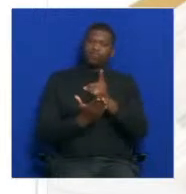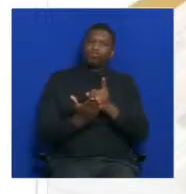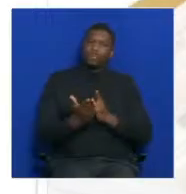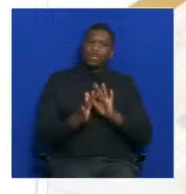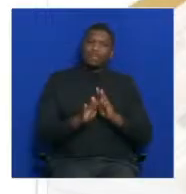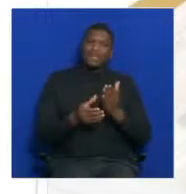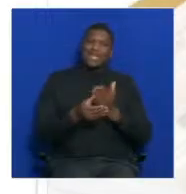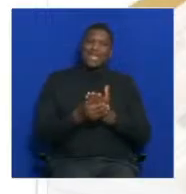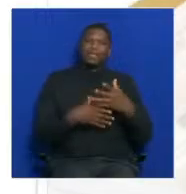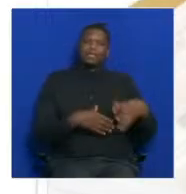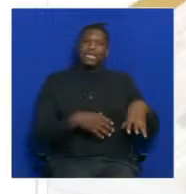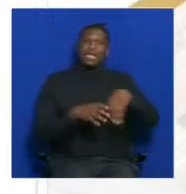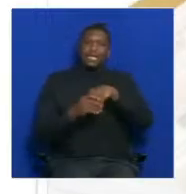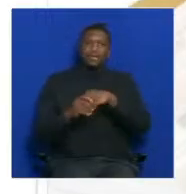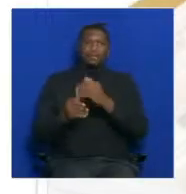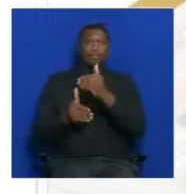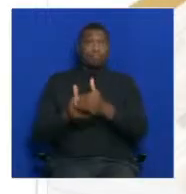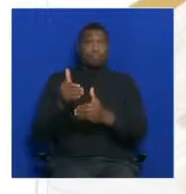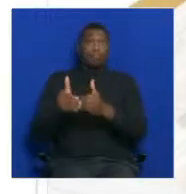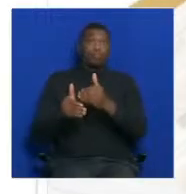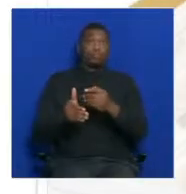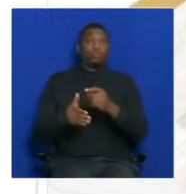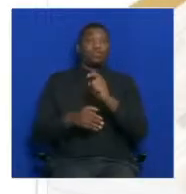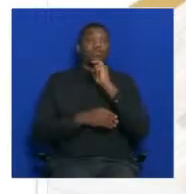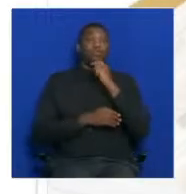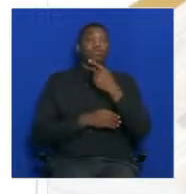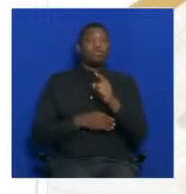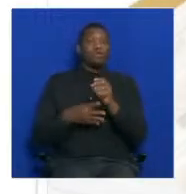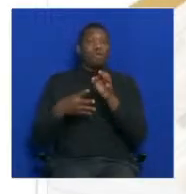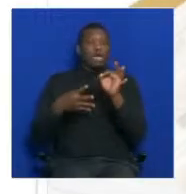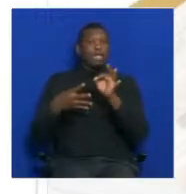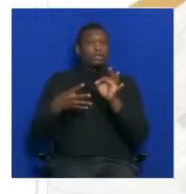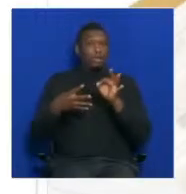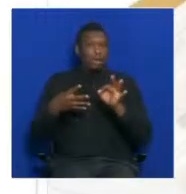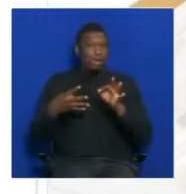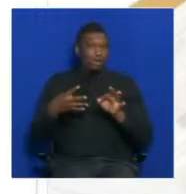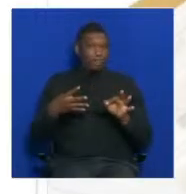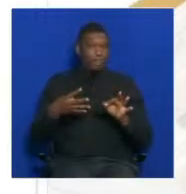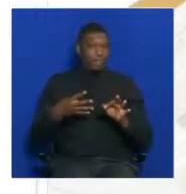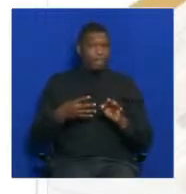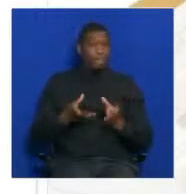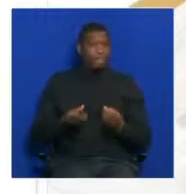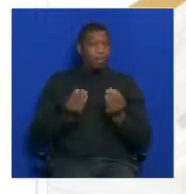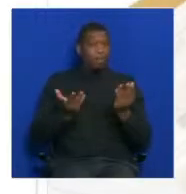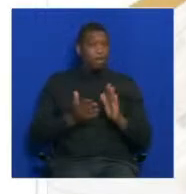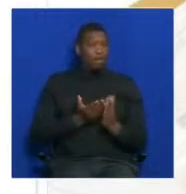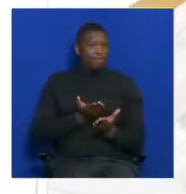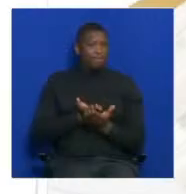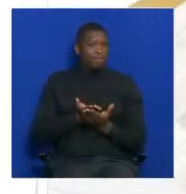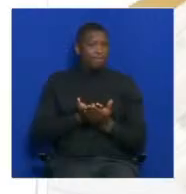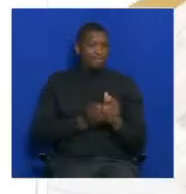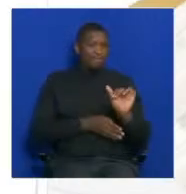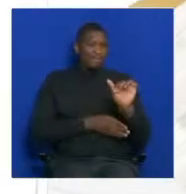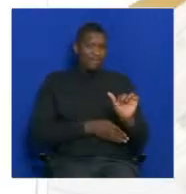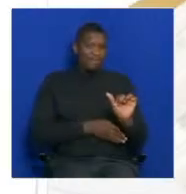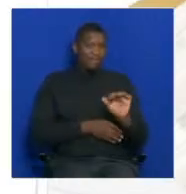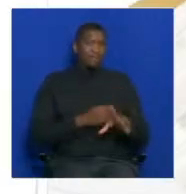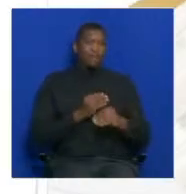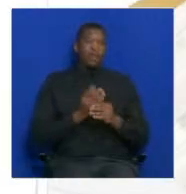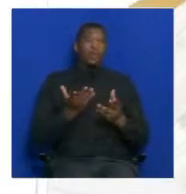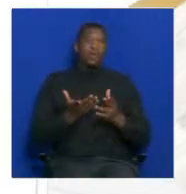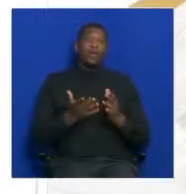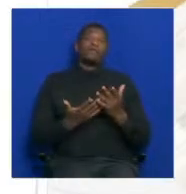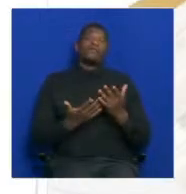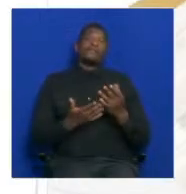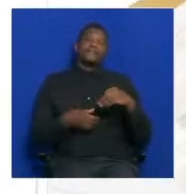case selection criteria, Annexure A to the manual, in August 2022, and I'm a signatory to